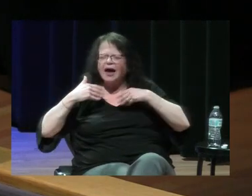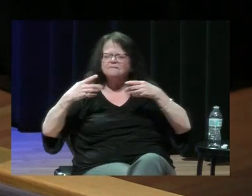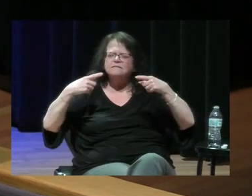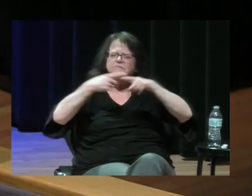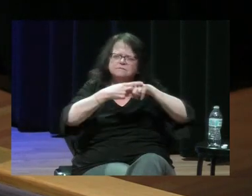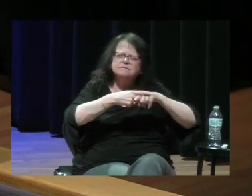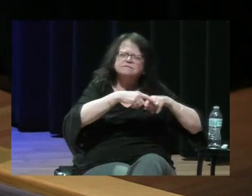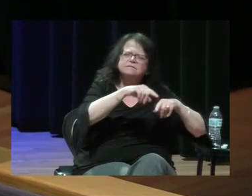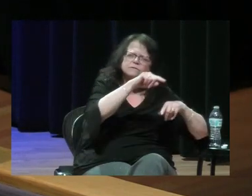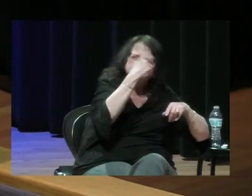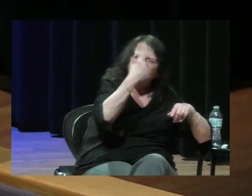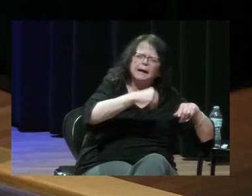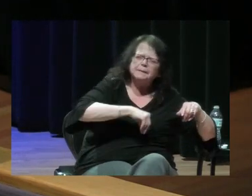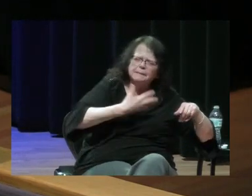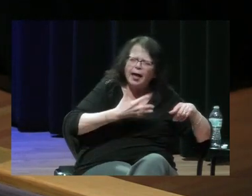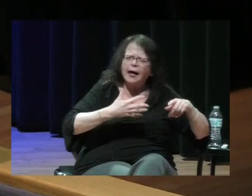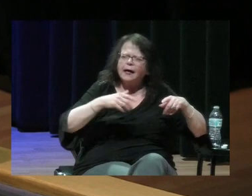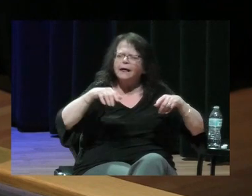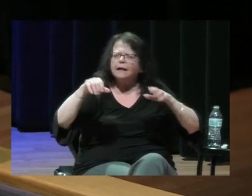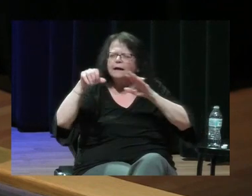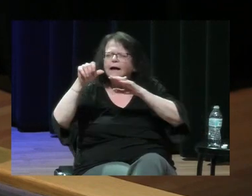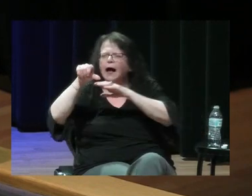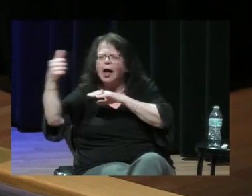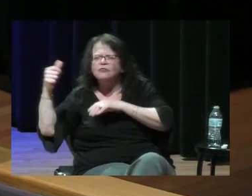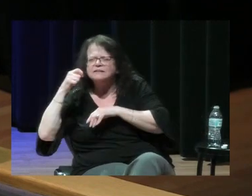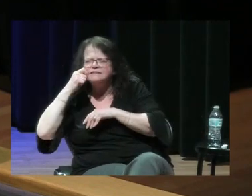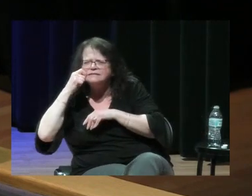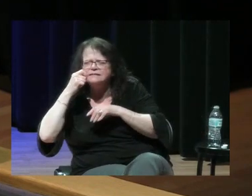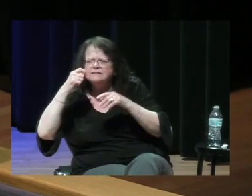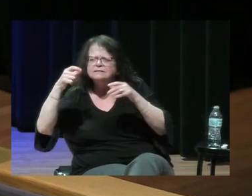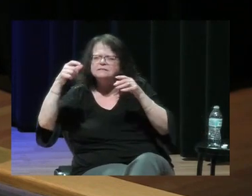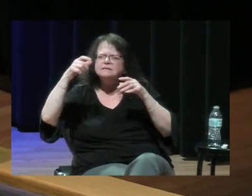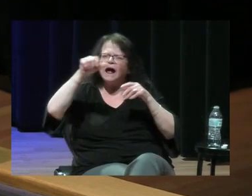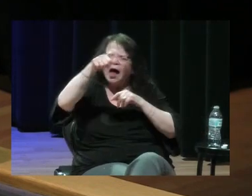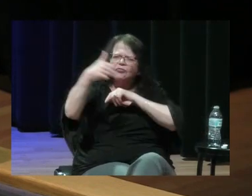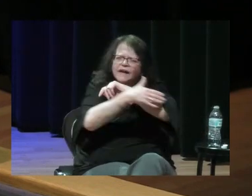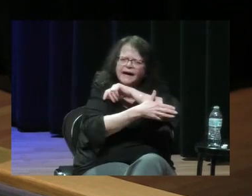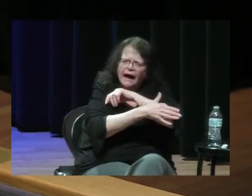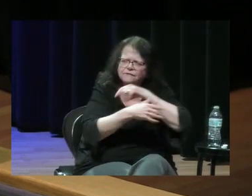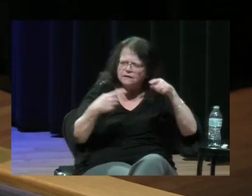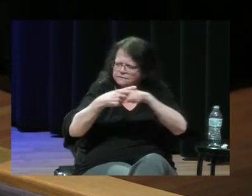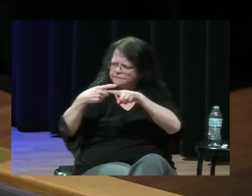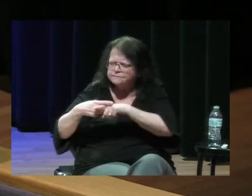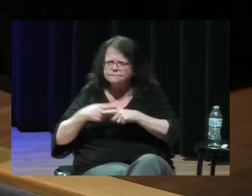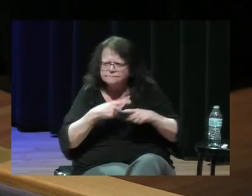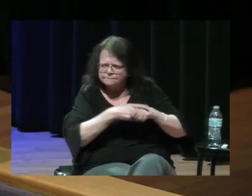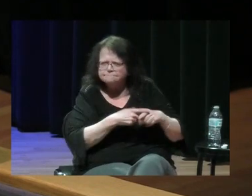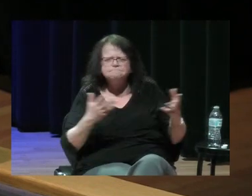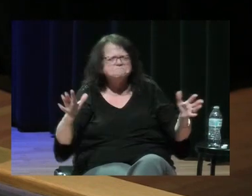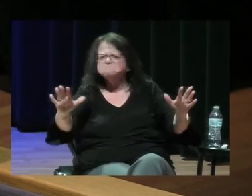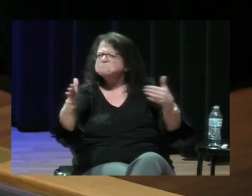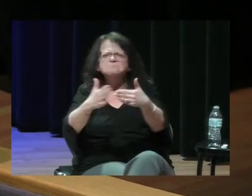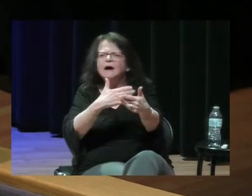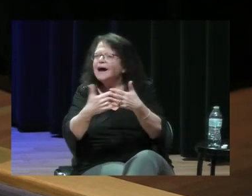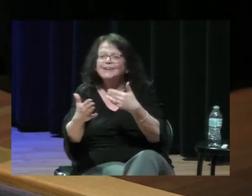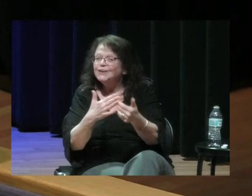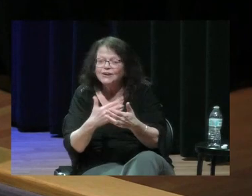situations. It's a tough one. And you know what? It doesn't matter when I get with those kids. I'm not thinking about how hard it is. Like they are